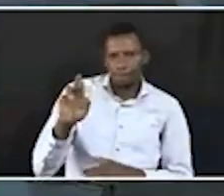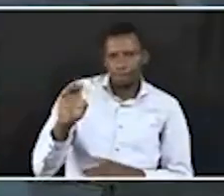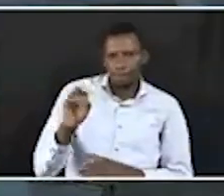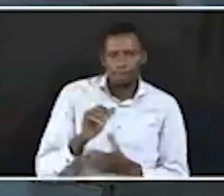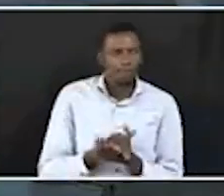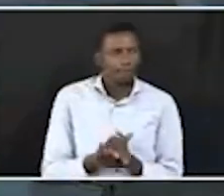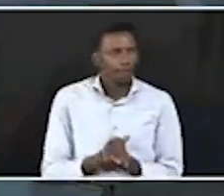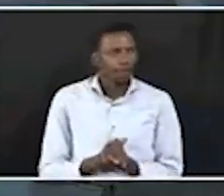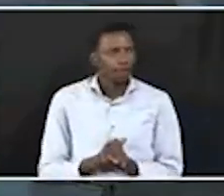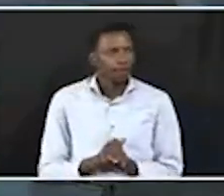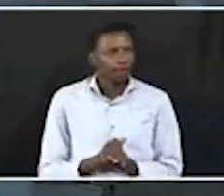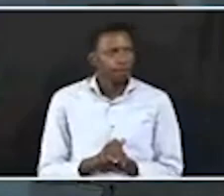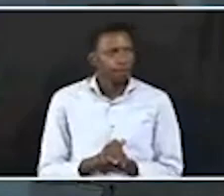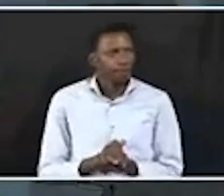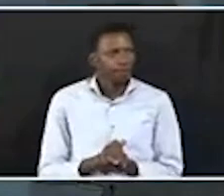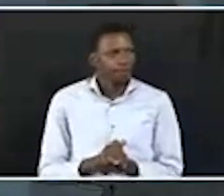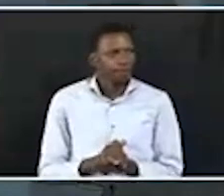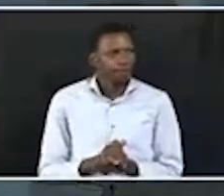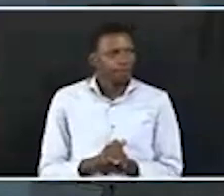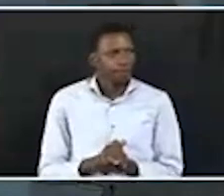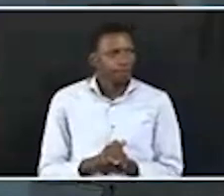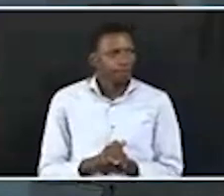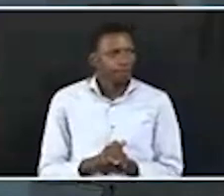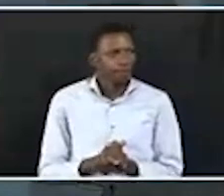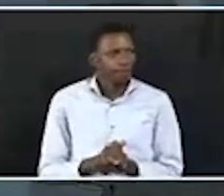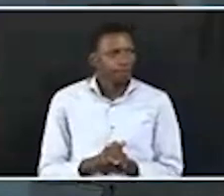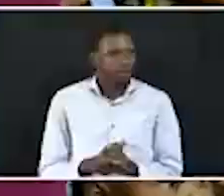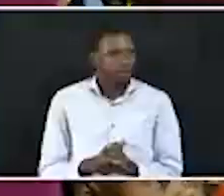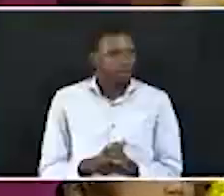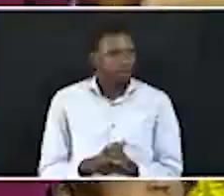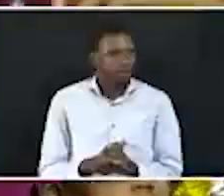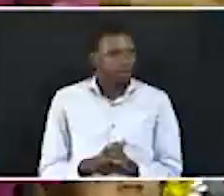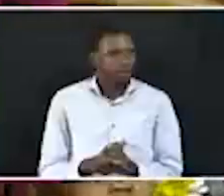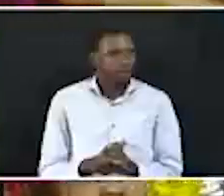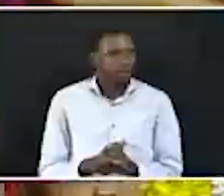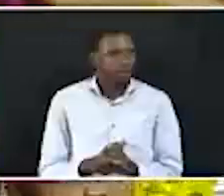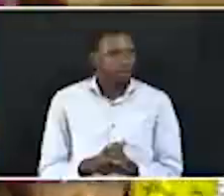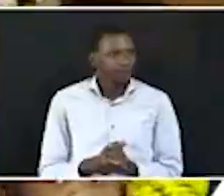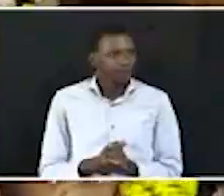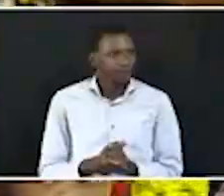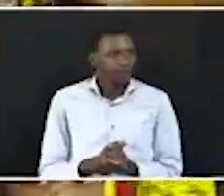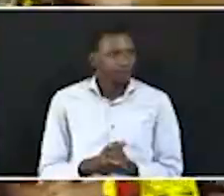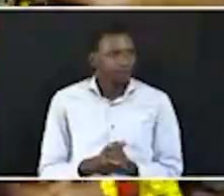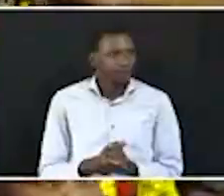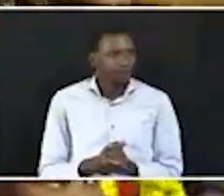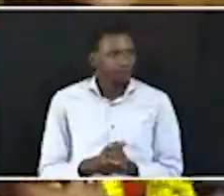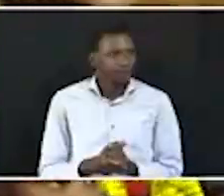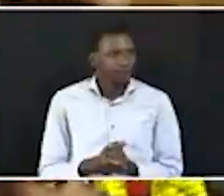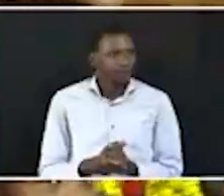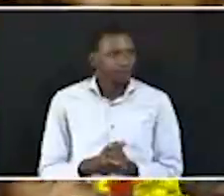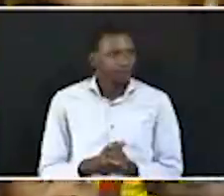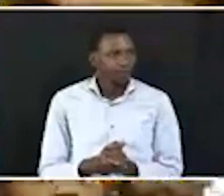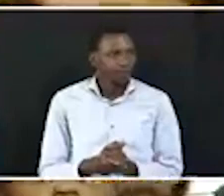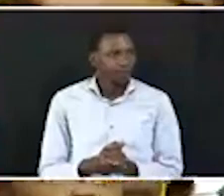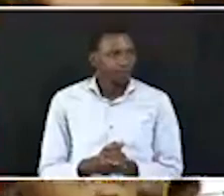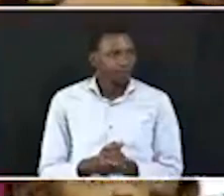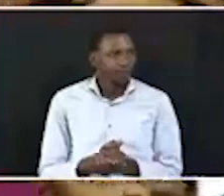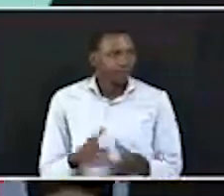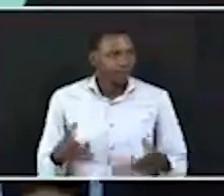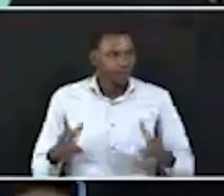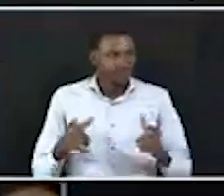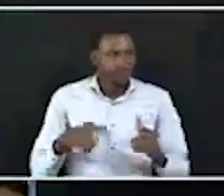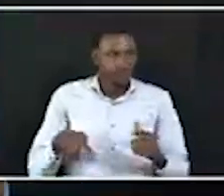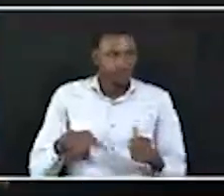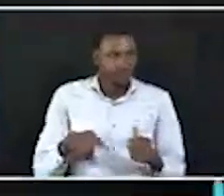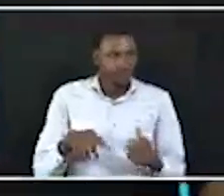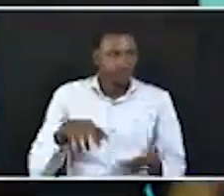winds and the waves shall obey the will. We can sing that, right? Yes. Mummies and daddies, right? Yes. Kindly let's stand up.